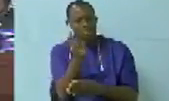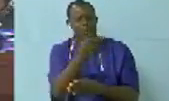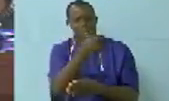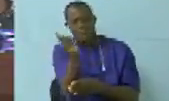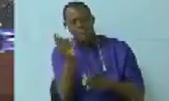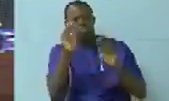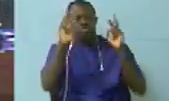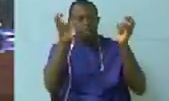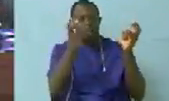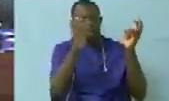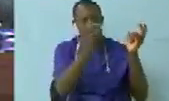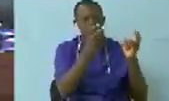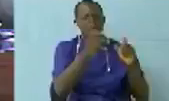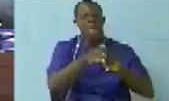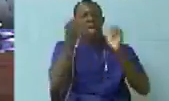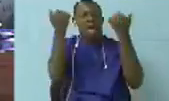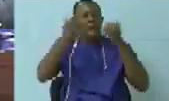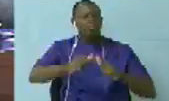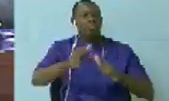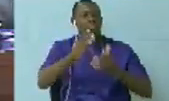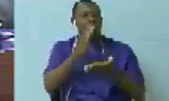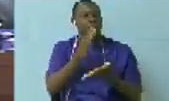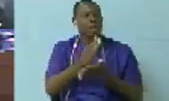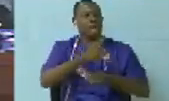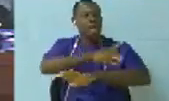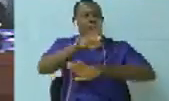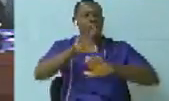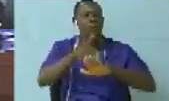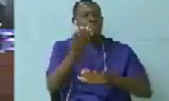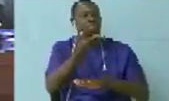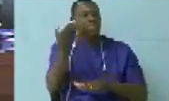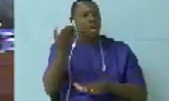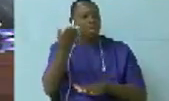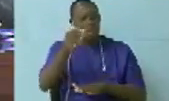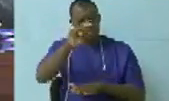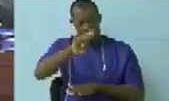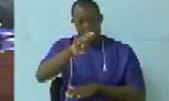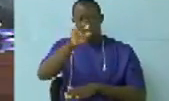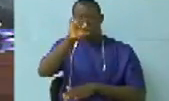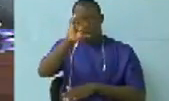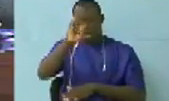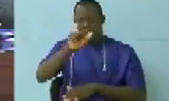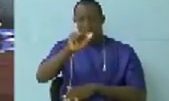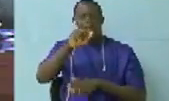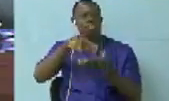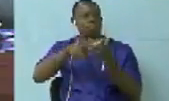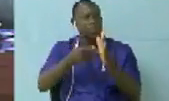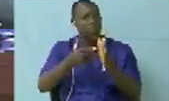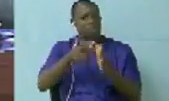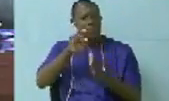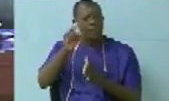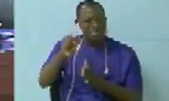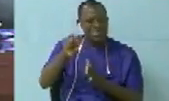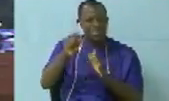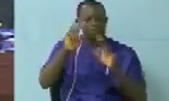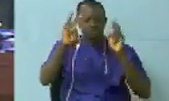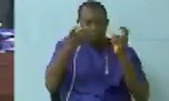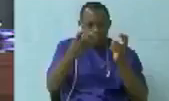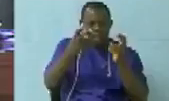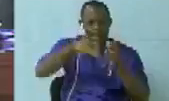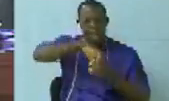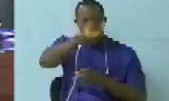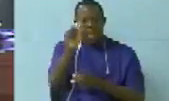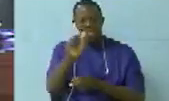those themes occurred at the NIA itself. So there is that connection, the NIA involvement